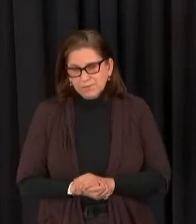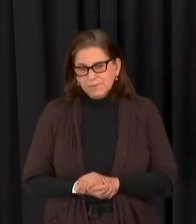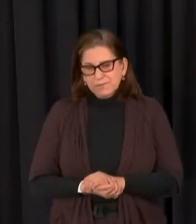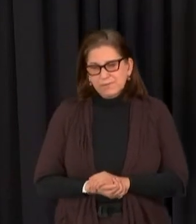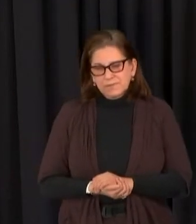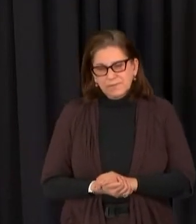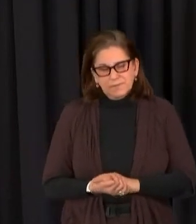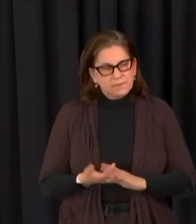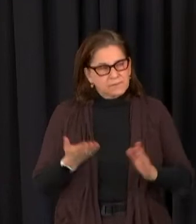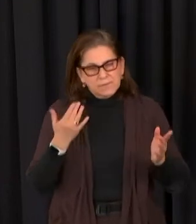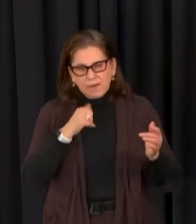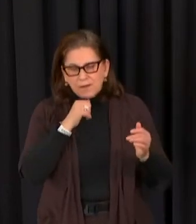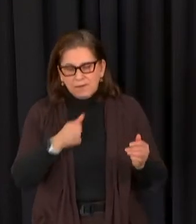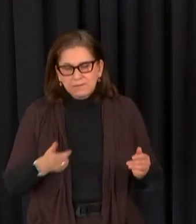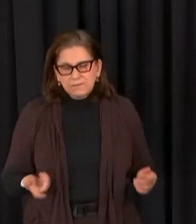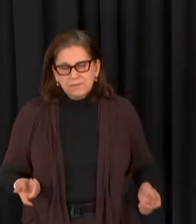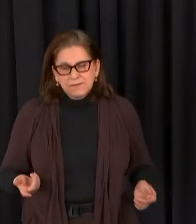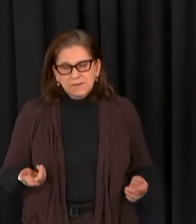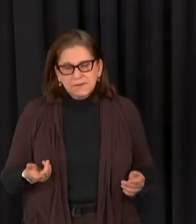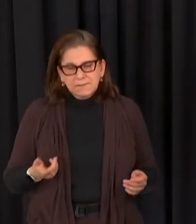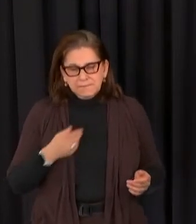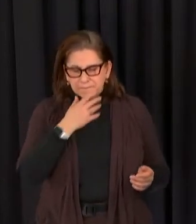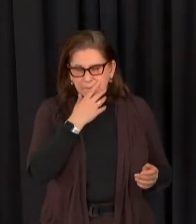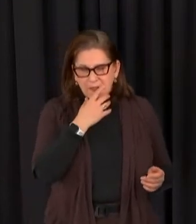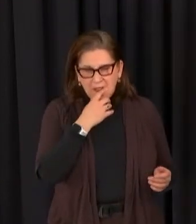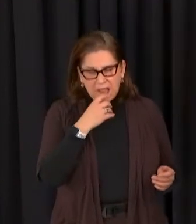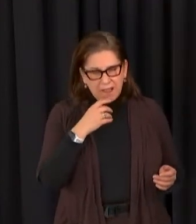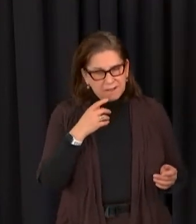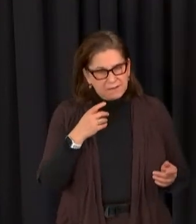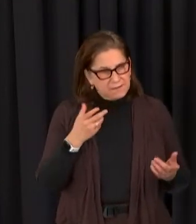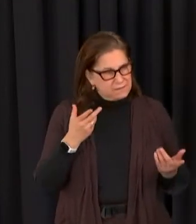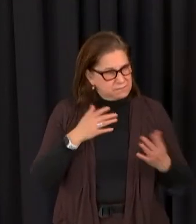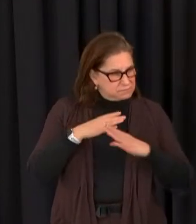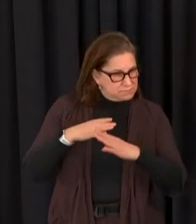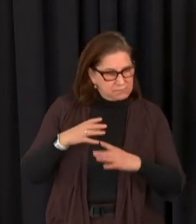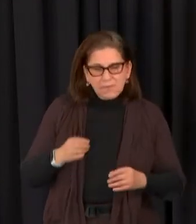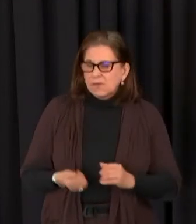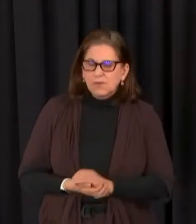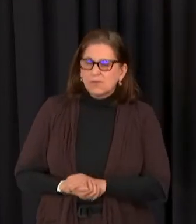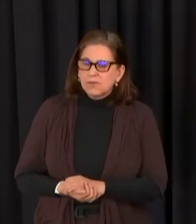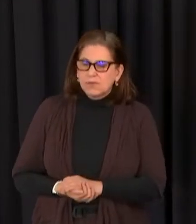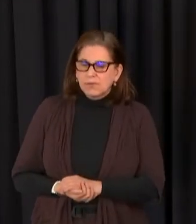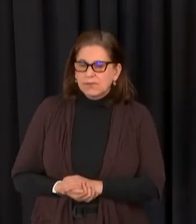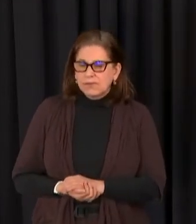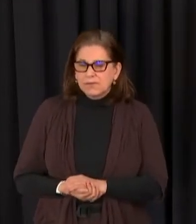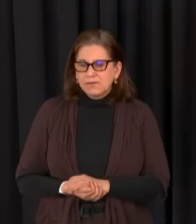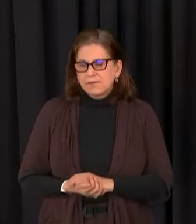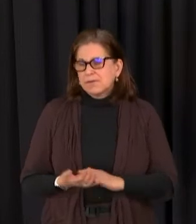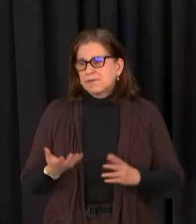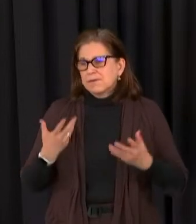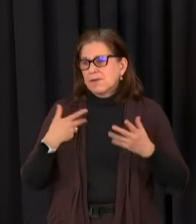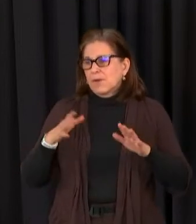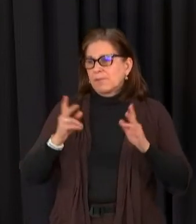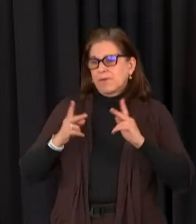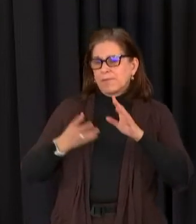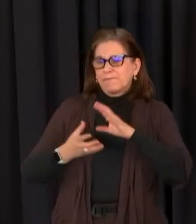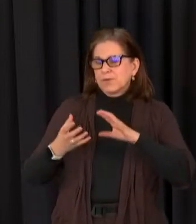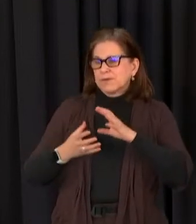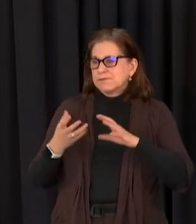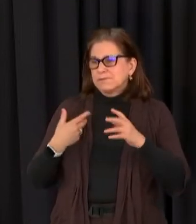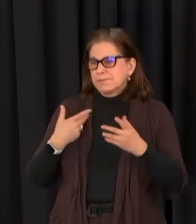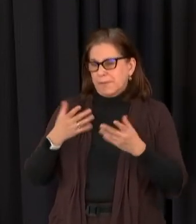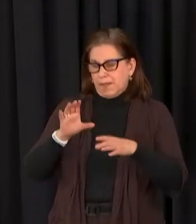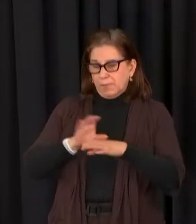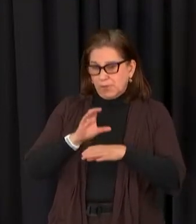why you just didn't put a block on that so that they couldn't? I think it would just amount to a lot of confusion and